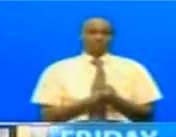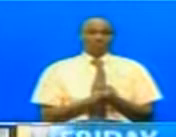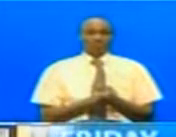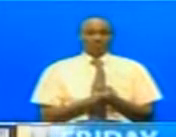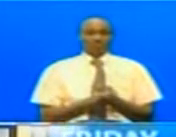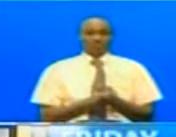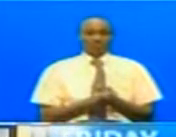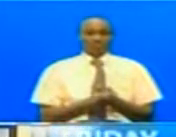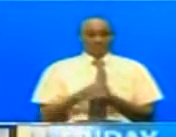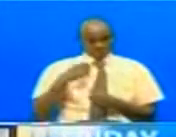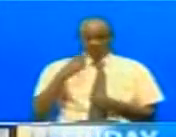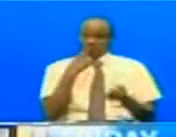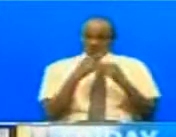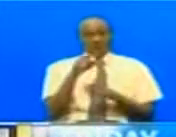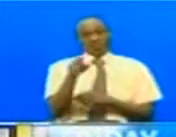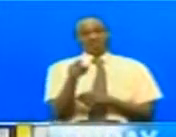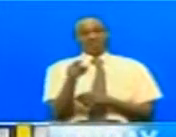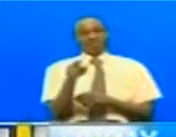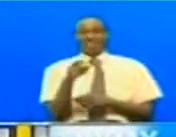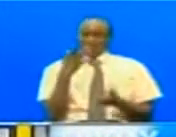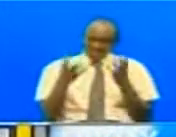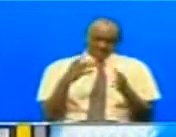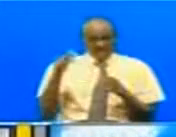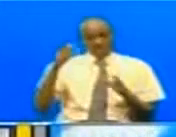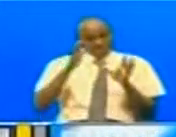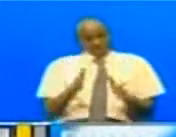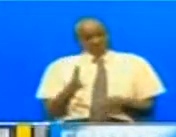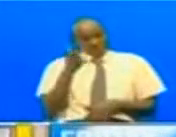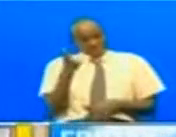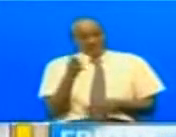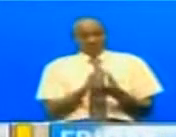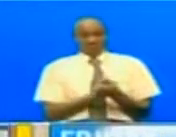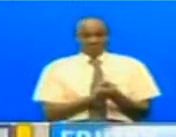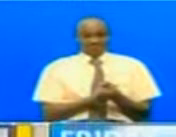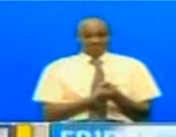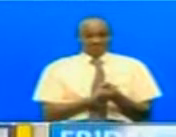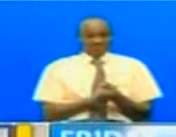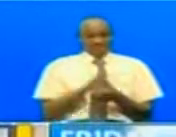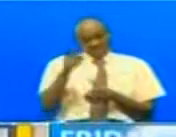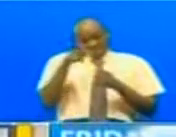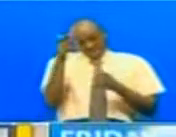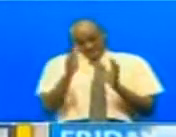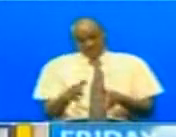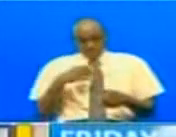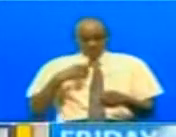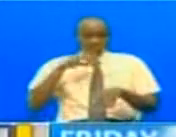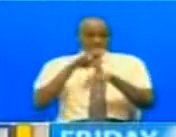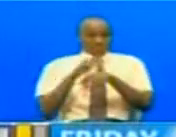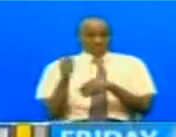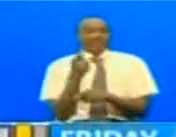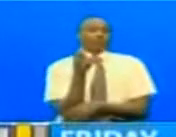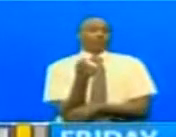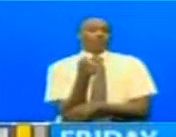that, let's talk about that. A bit of an outsider on Mayweather's home turf, Pacquiao earns less than his American